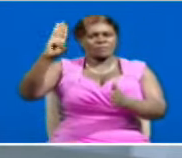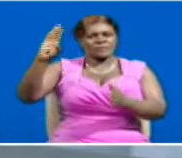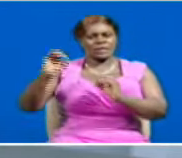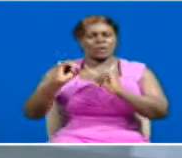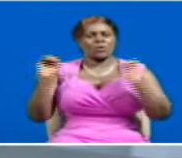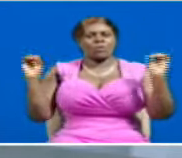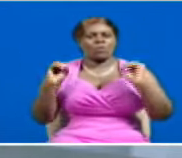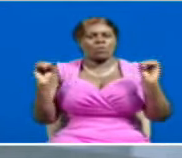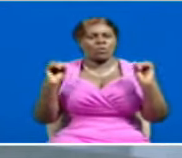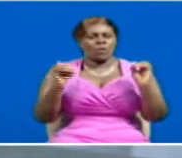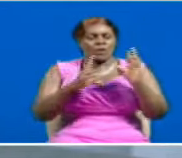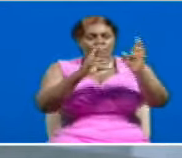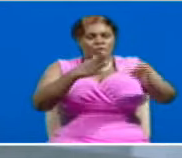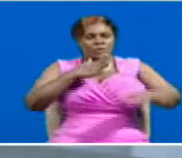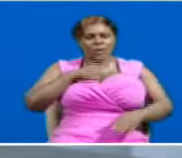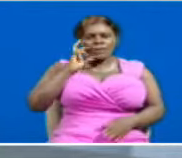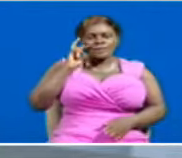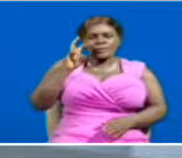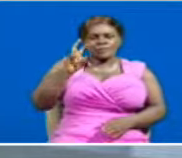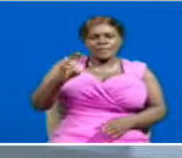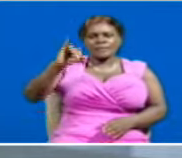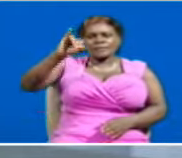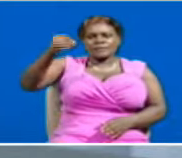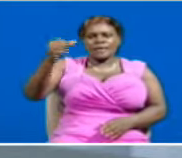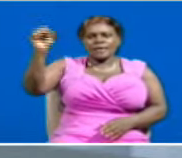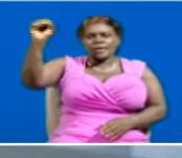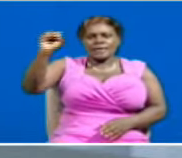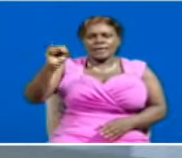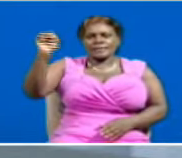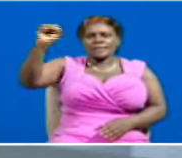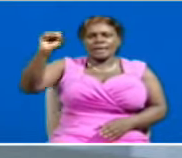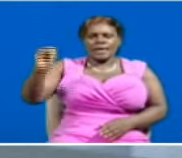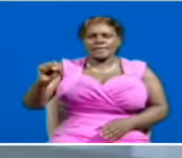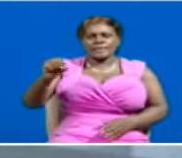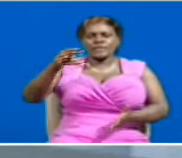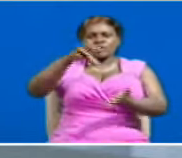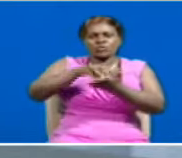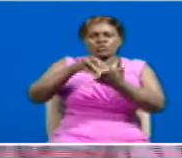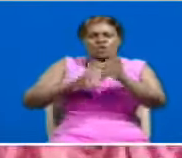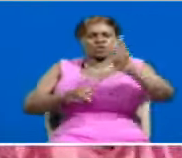implementation. Alan Ochanda looks at the JS situation in Western Region.